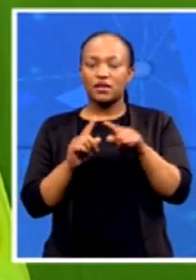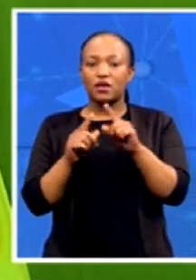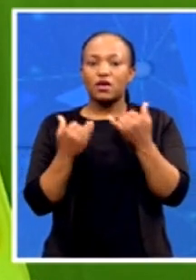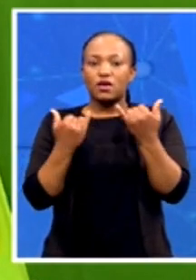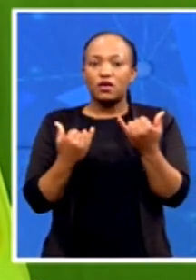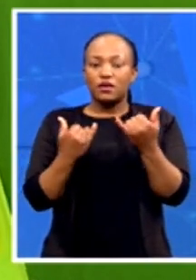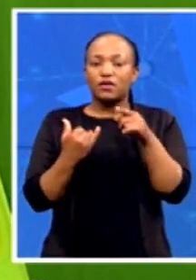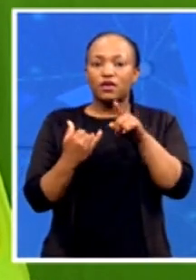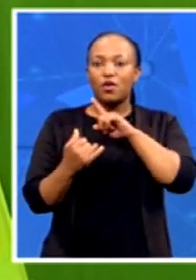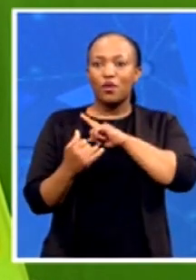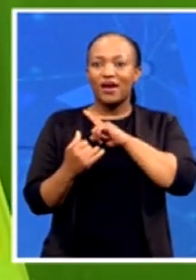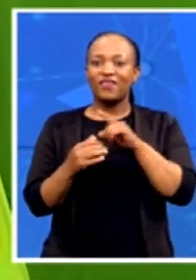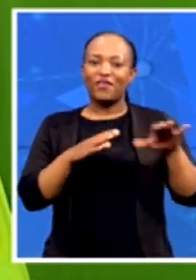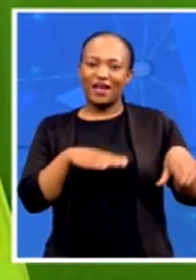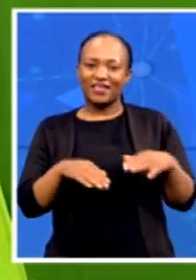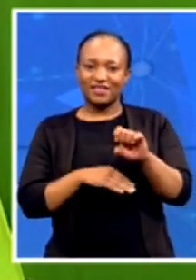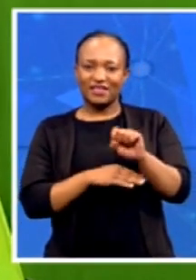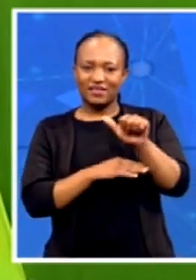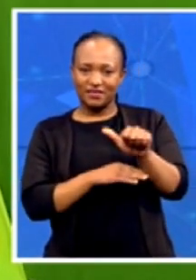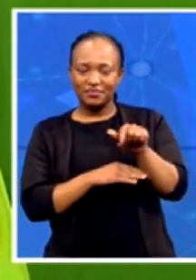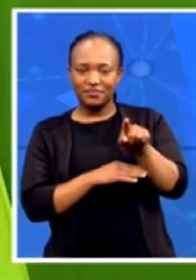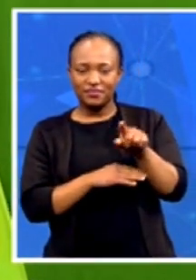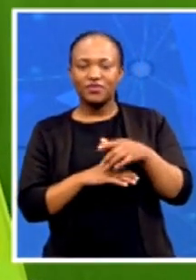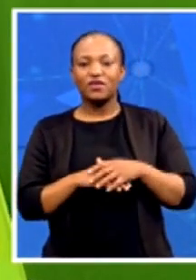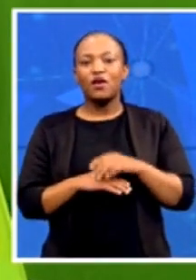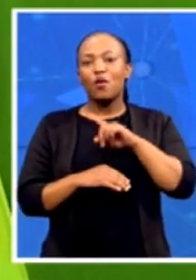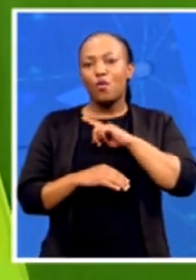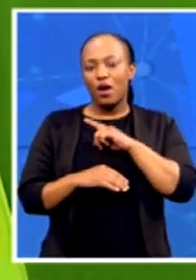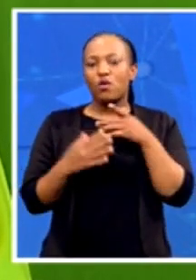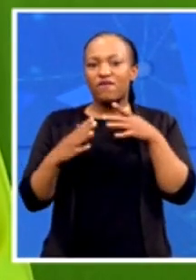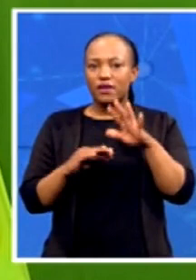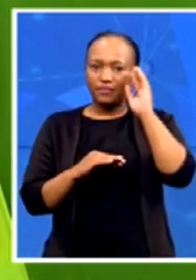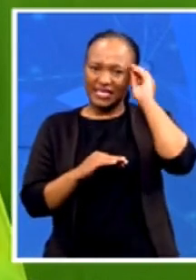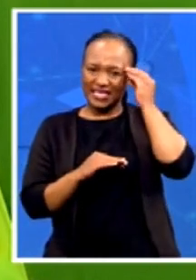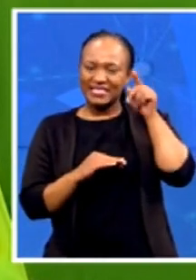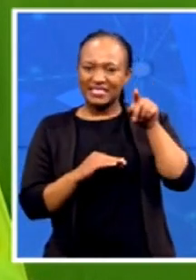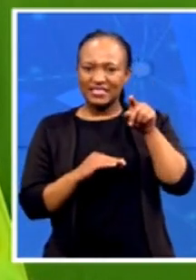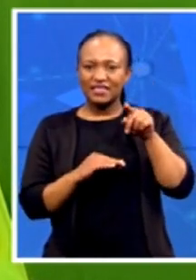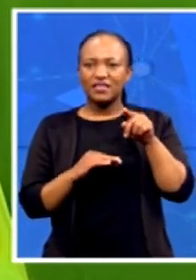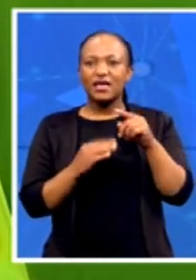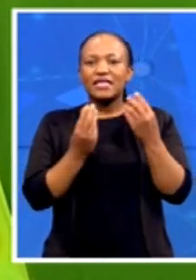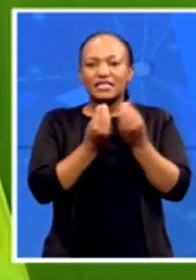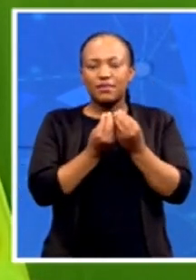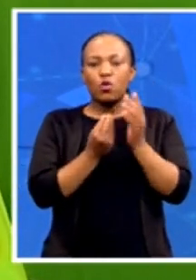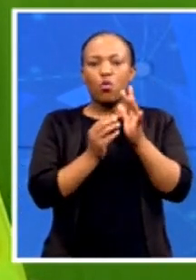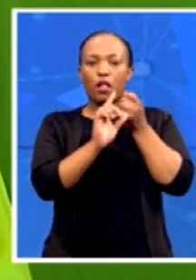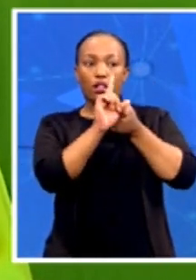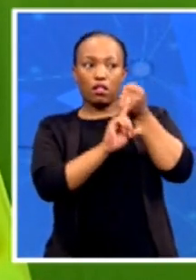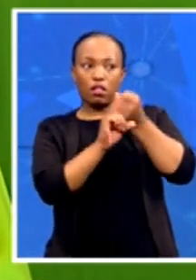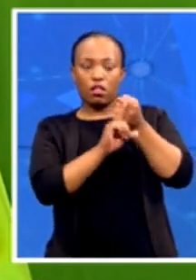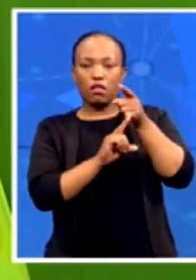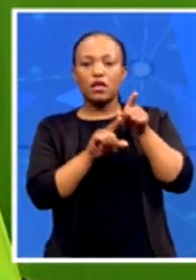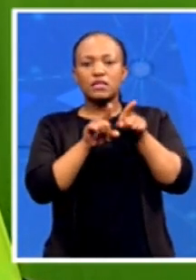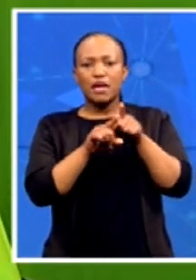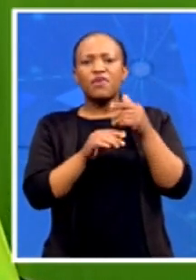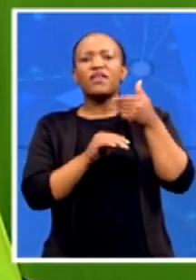And what I really find really very interesting, and that's something that we're going to pursue even beyond this particular matter, whether